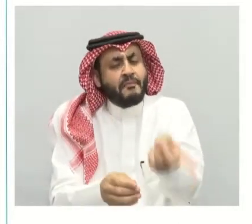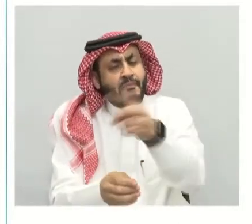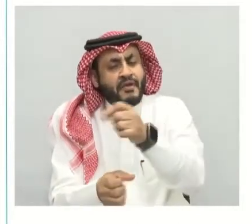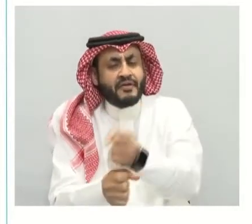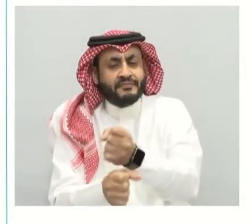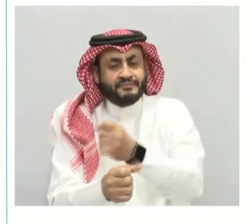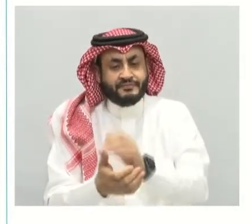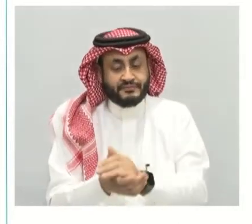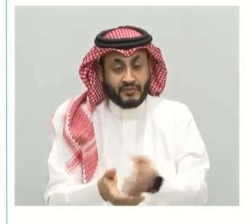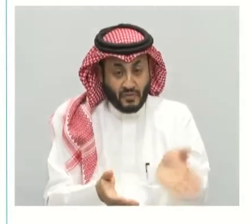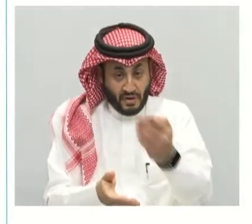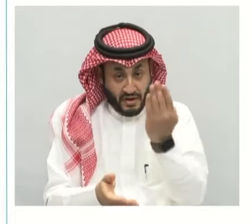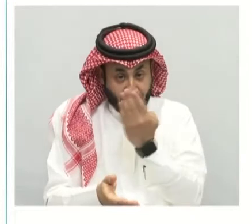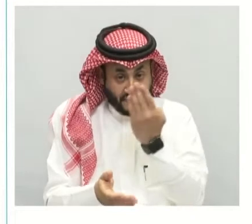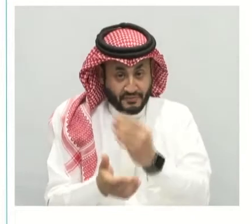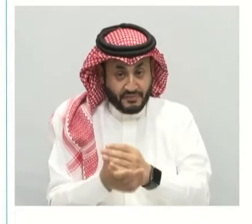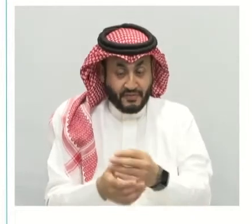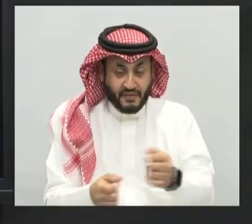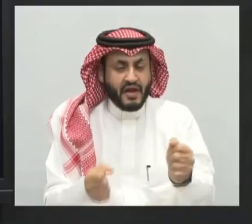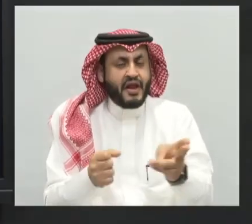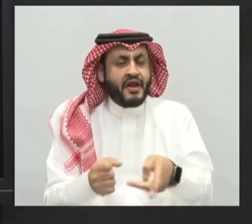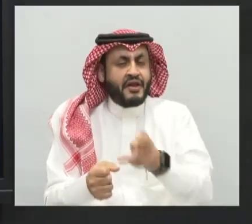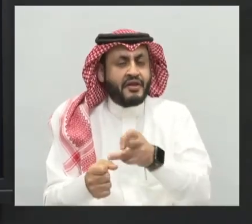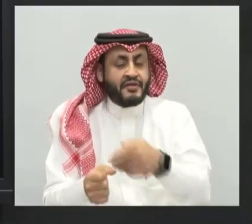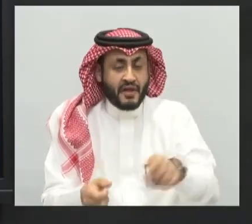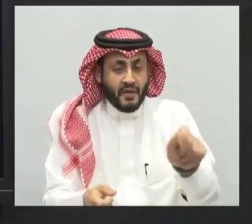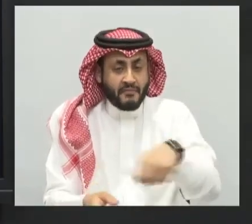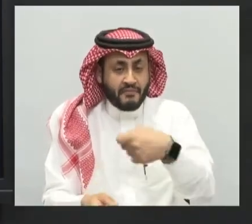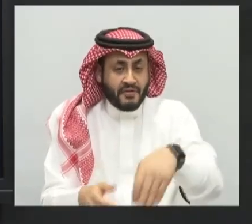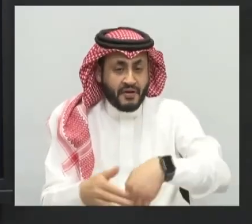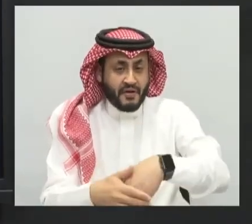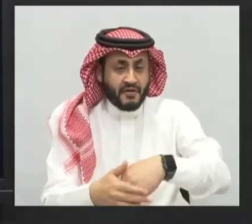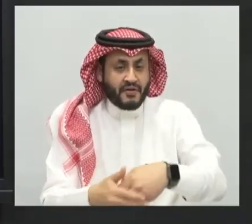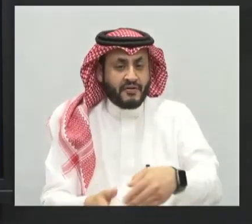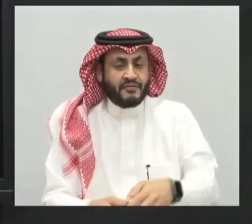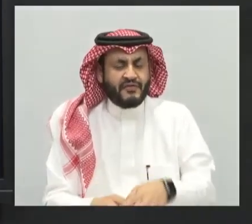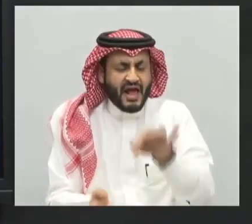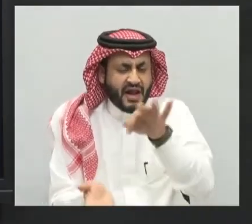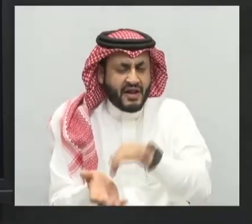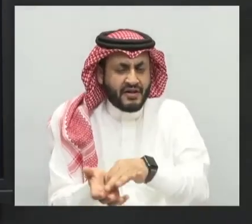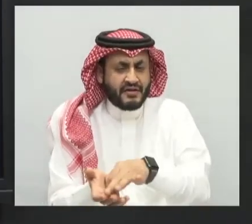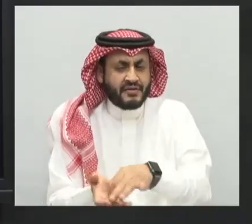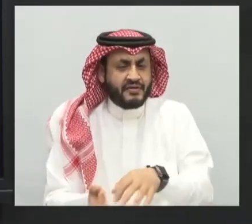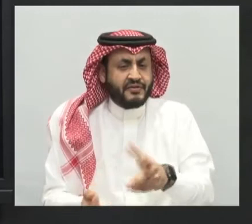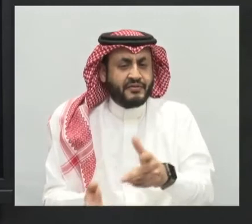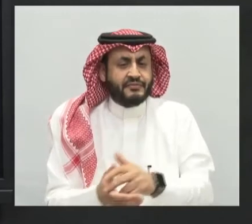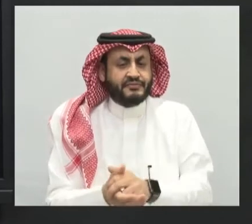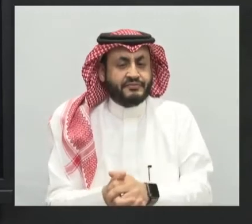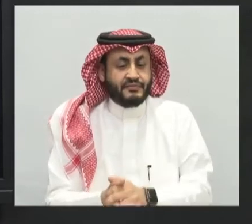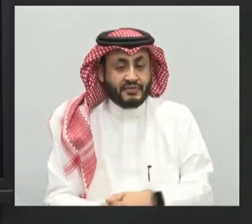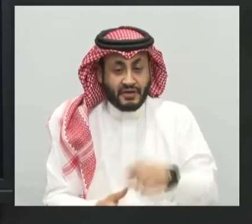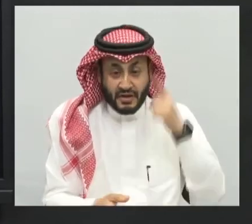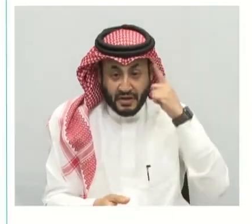And we have read that they are planning to play tennis on a certain day, which is a